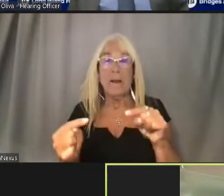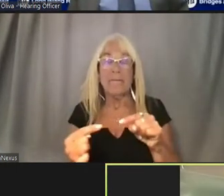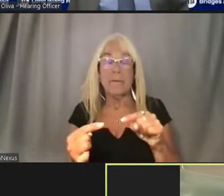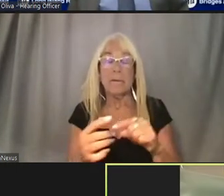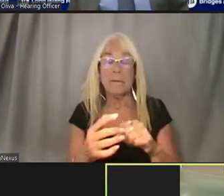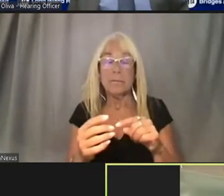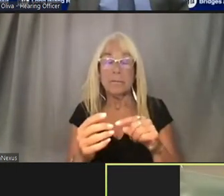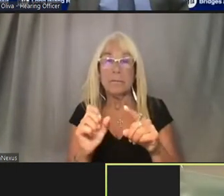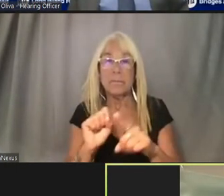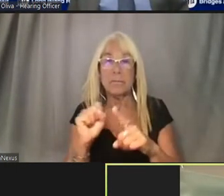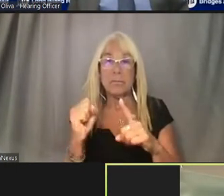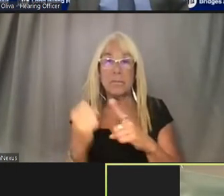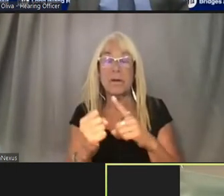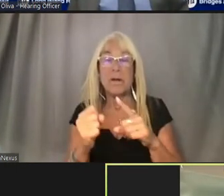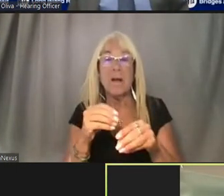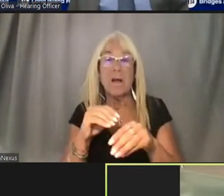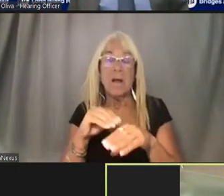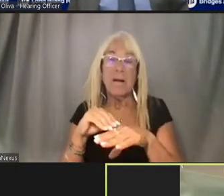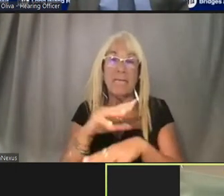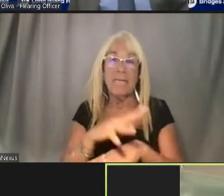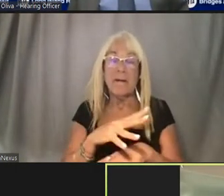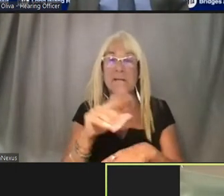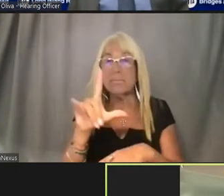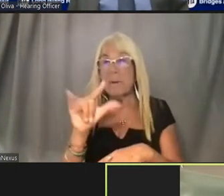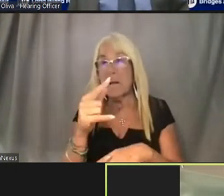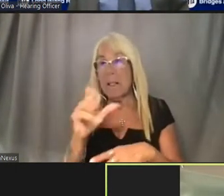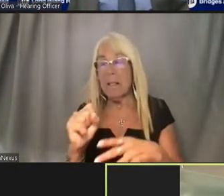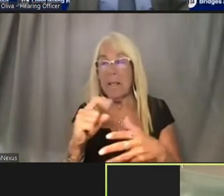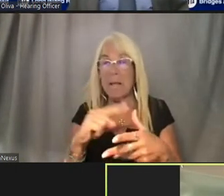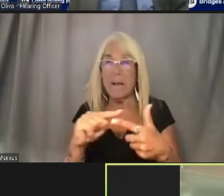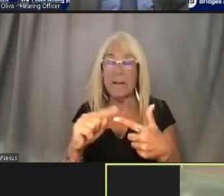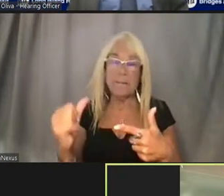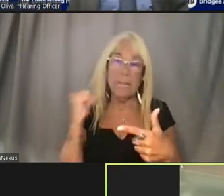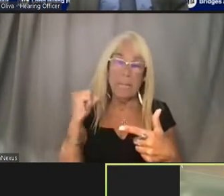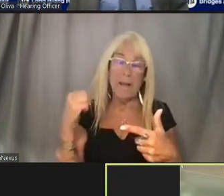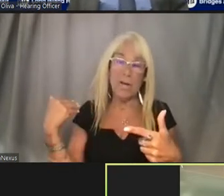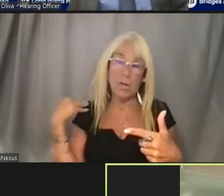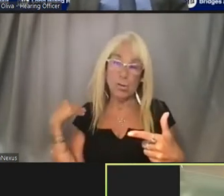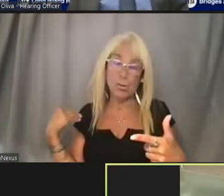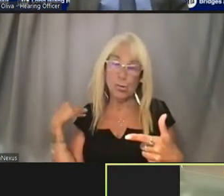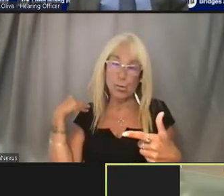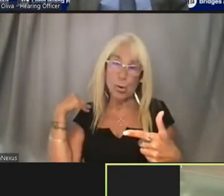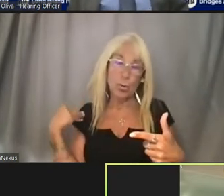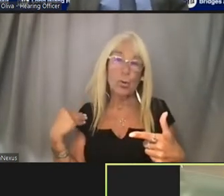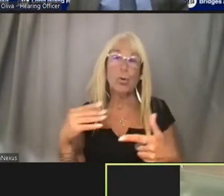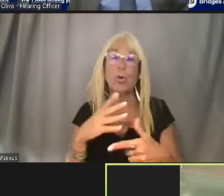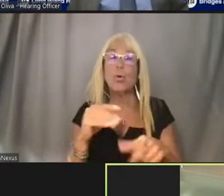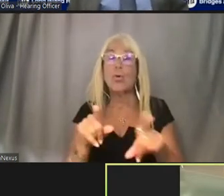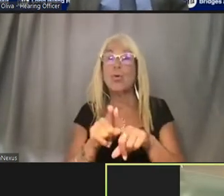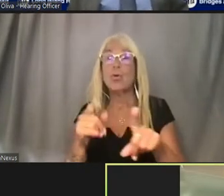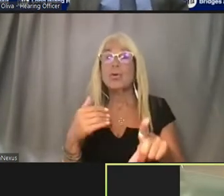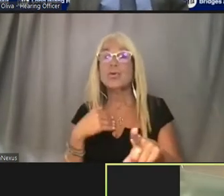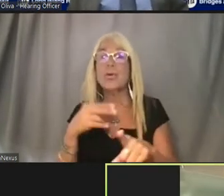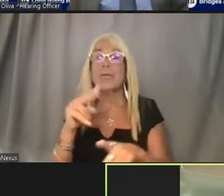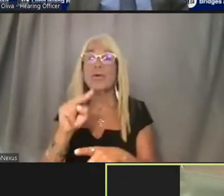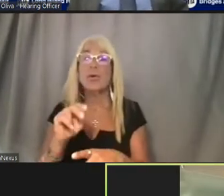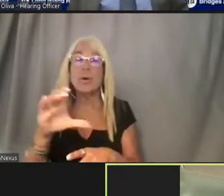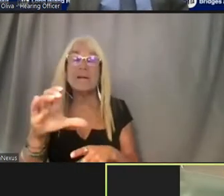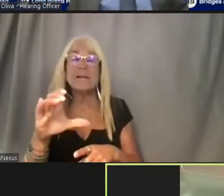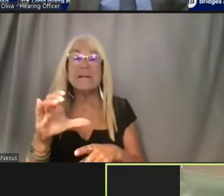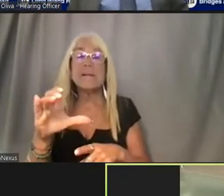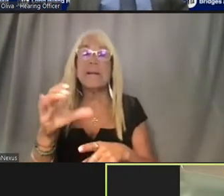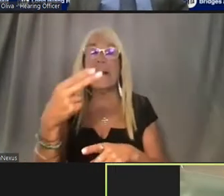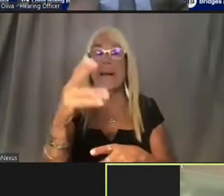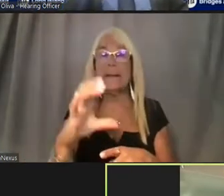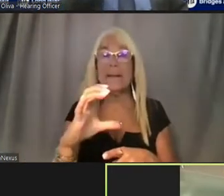that affects my legs back neck shoulder my entire body I also possessed this New York City handicap parking